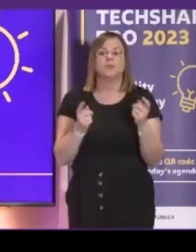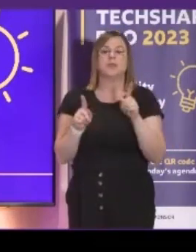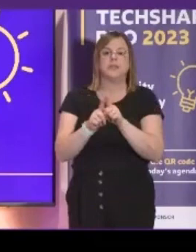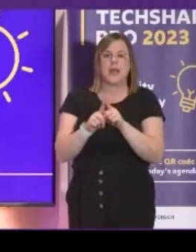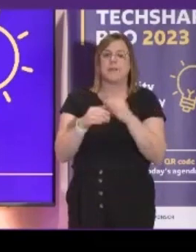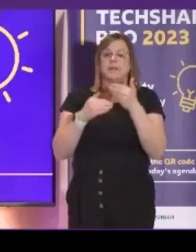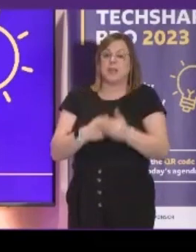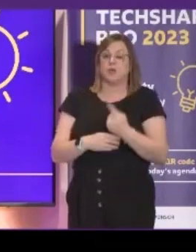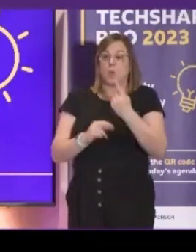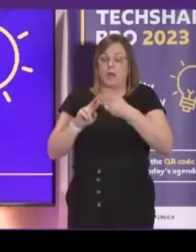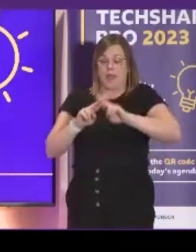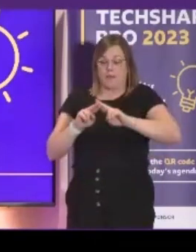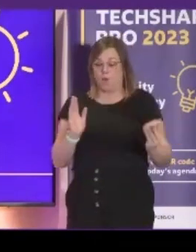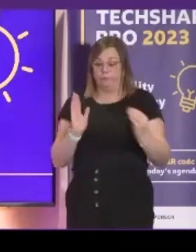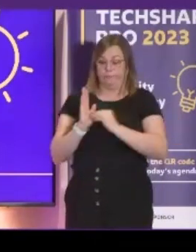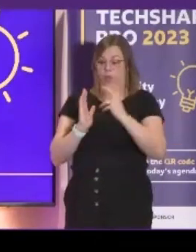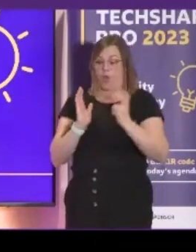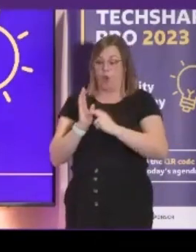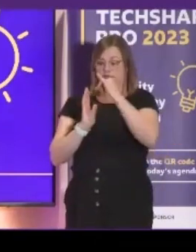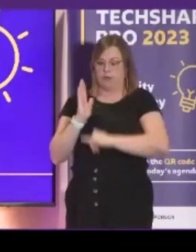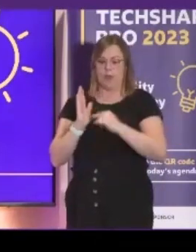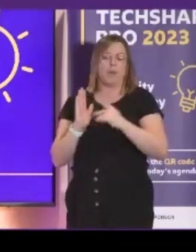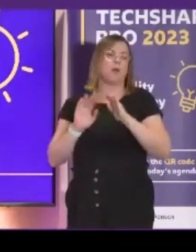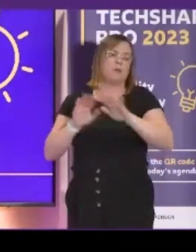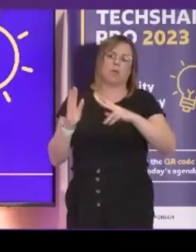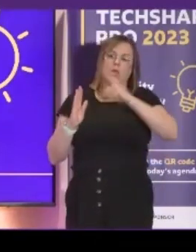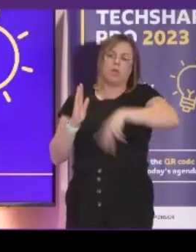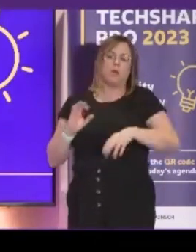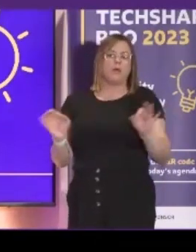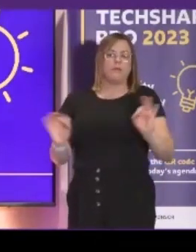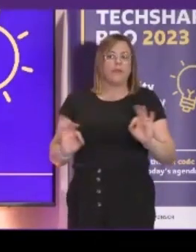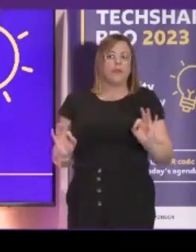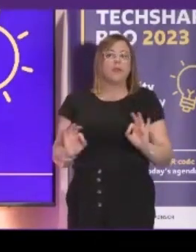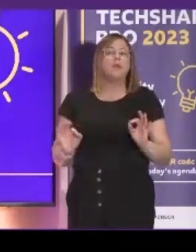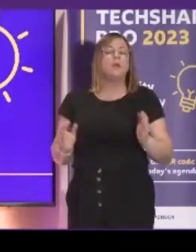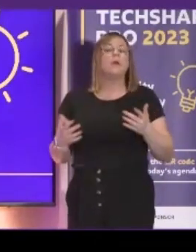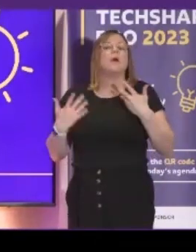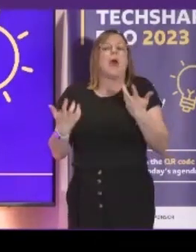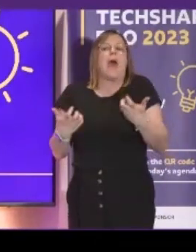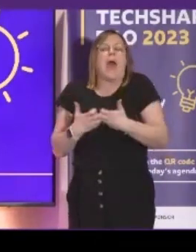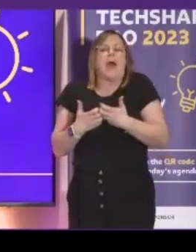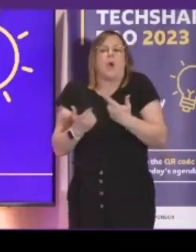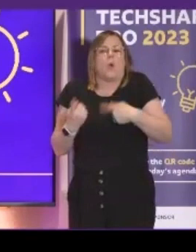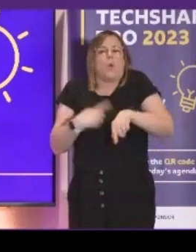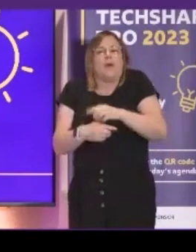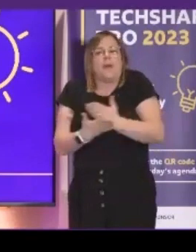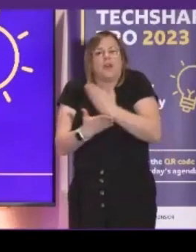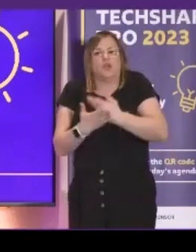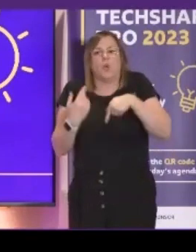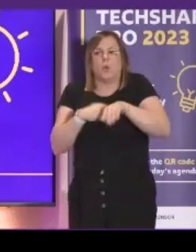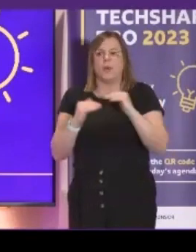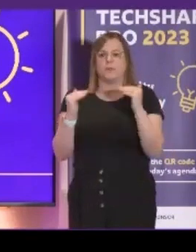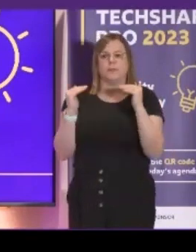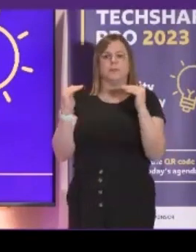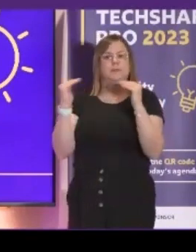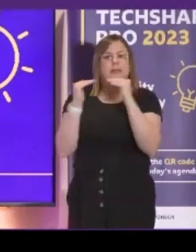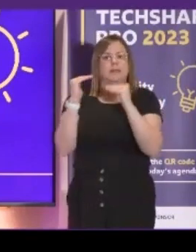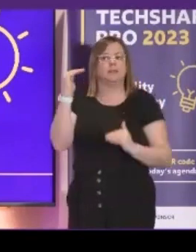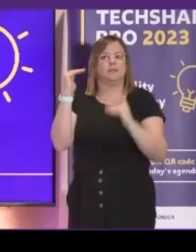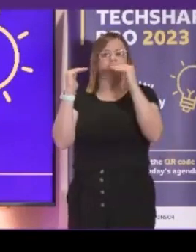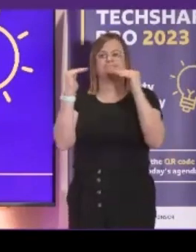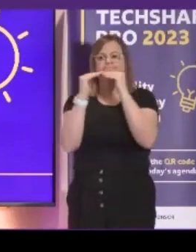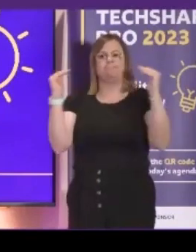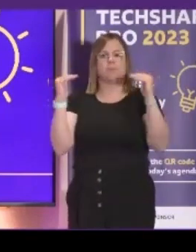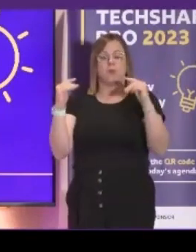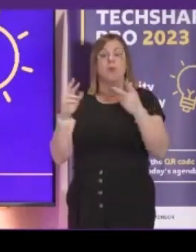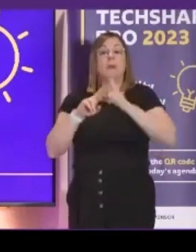one, if you put it into the contract but no one cares or ever looked at that contract again, how are we making sure that we're delivering to those standards, that if we've agreed by